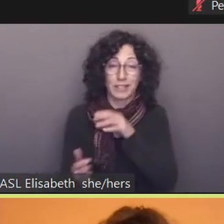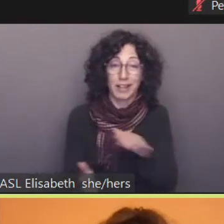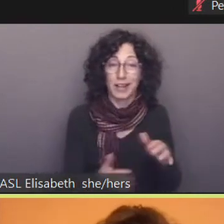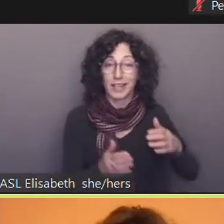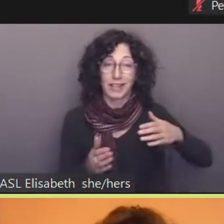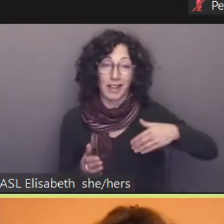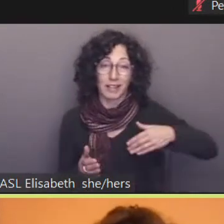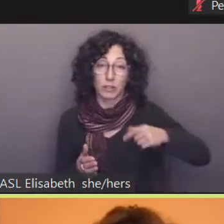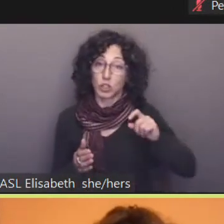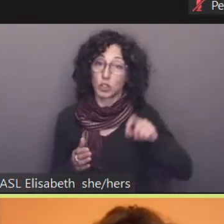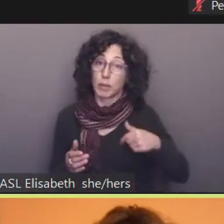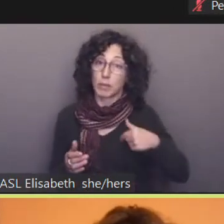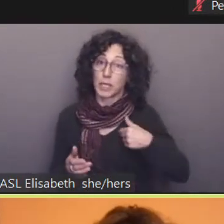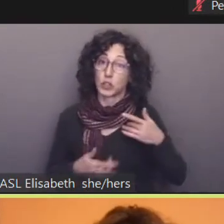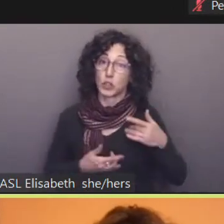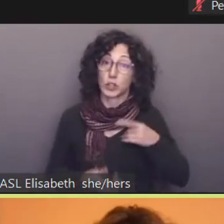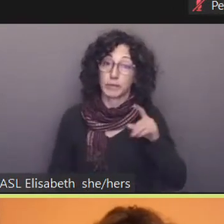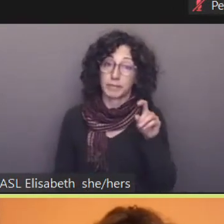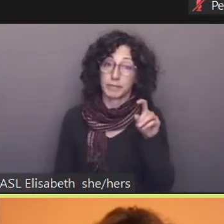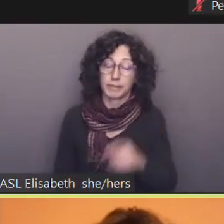concerned?